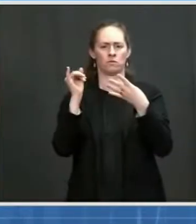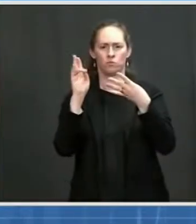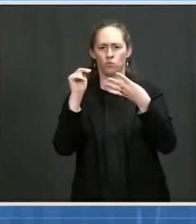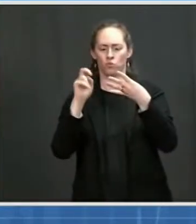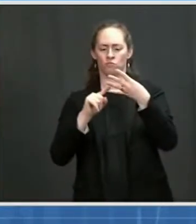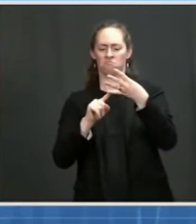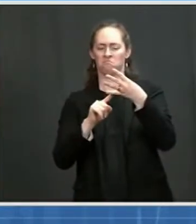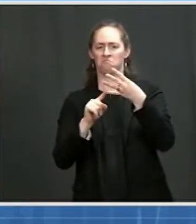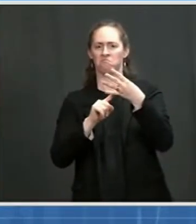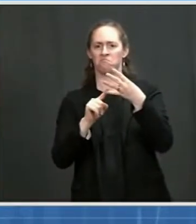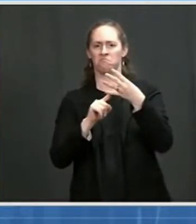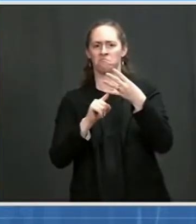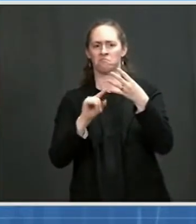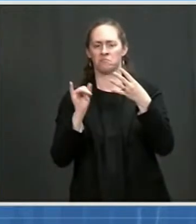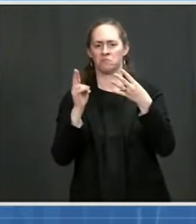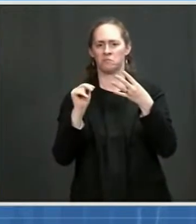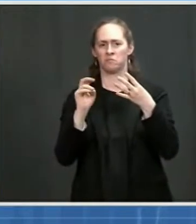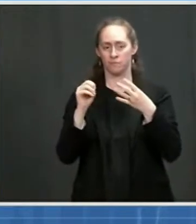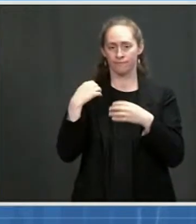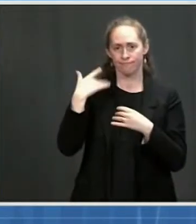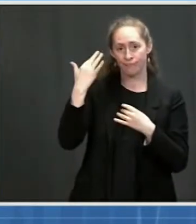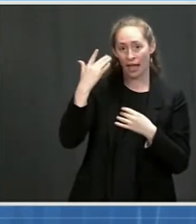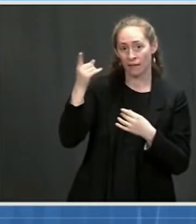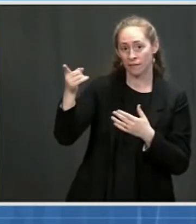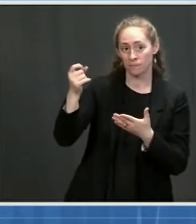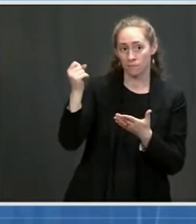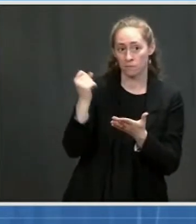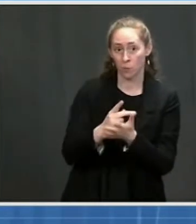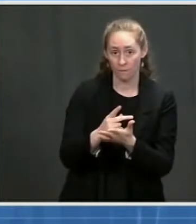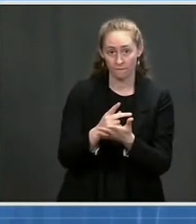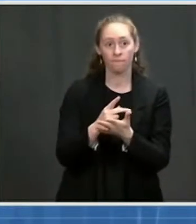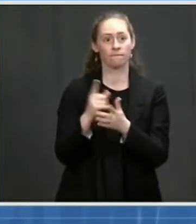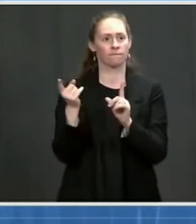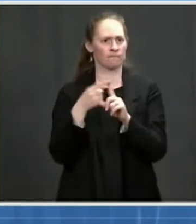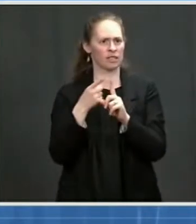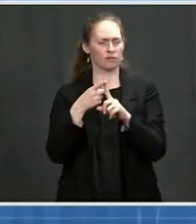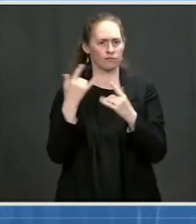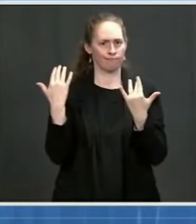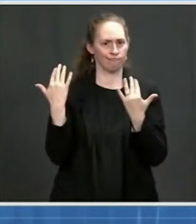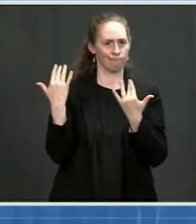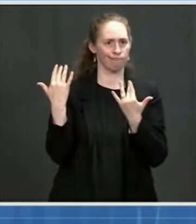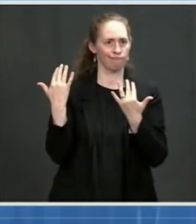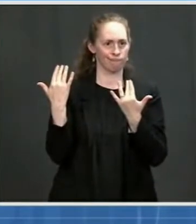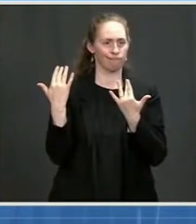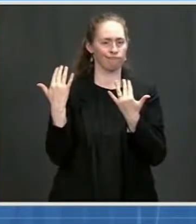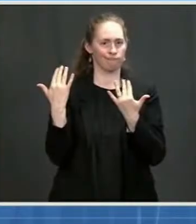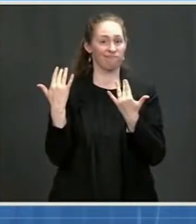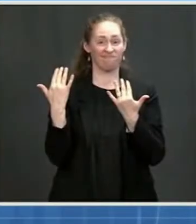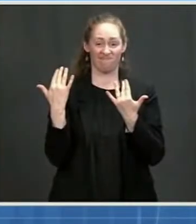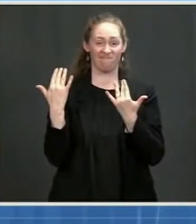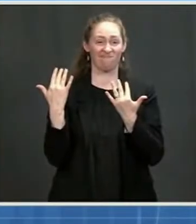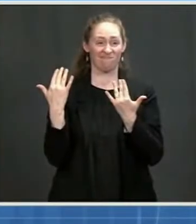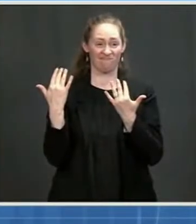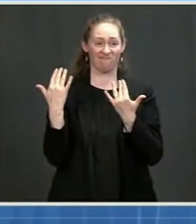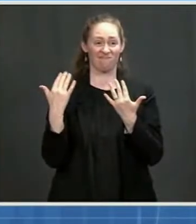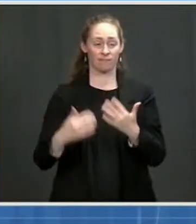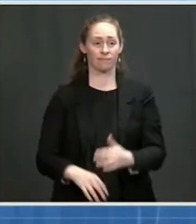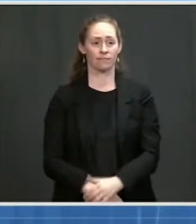so that's the only thing in our way. Dr. Fauci, do you want to take the second question?